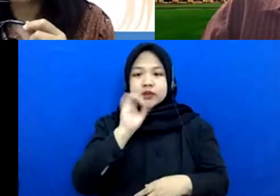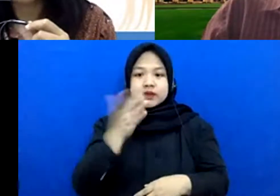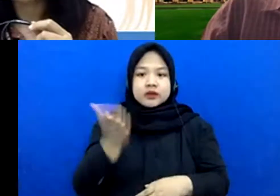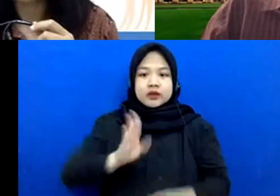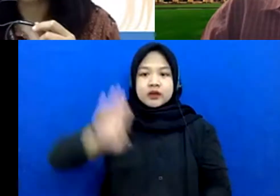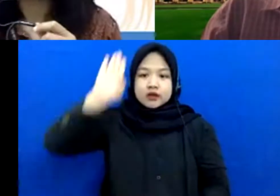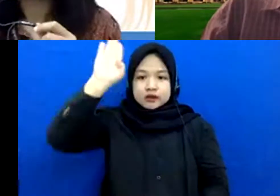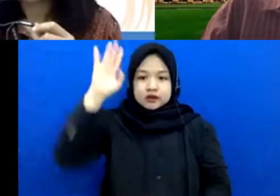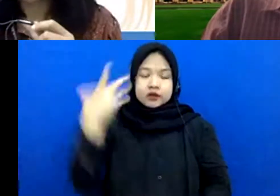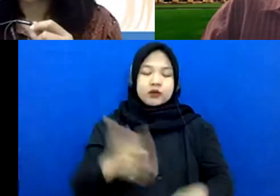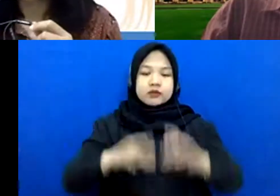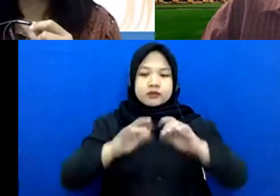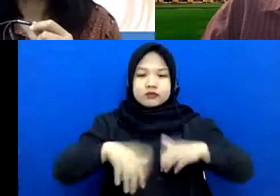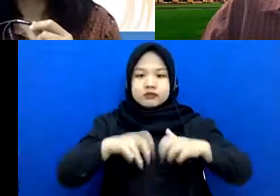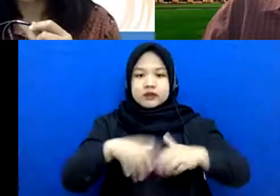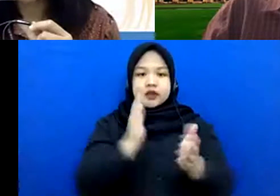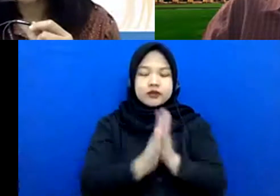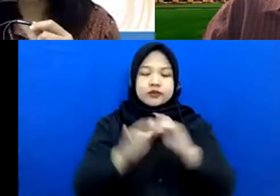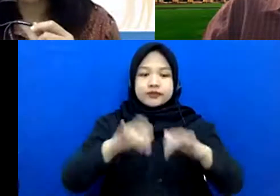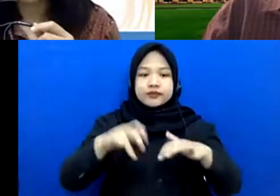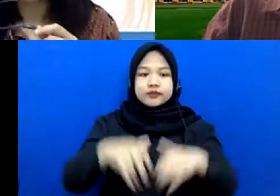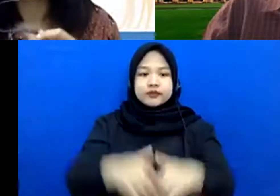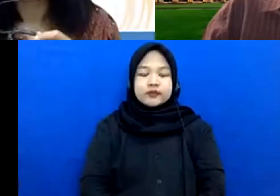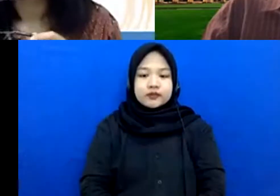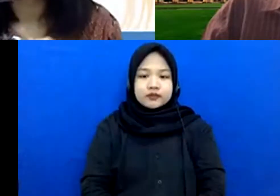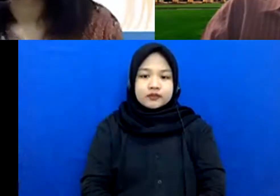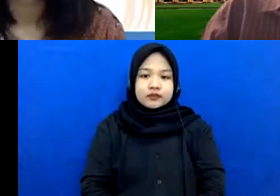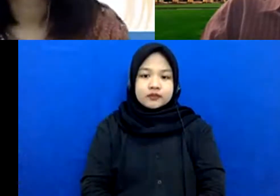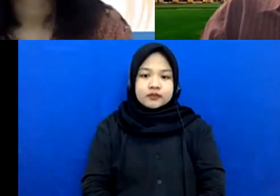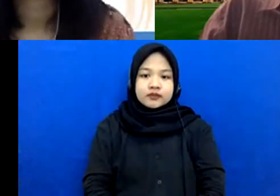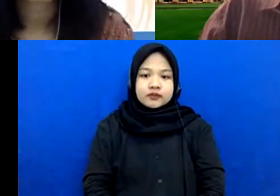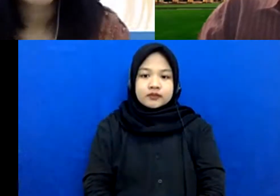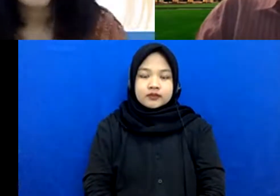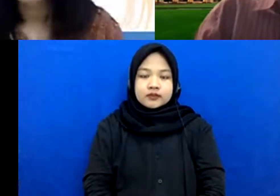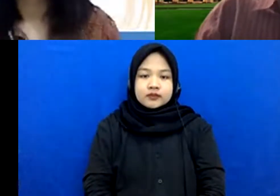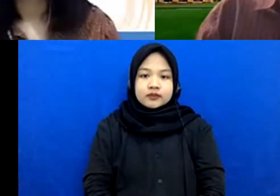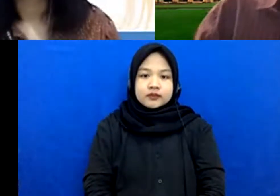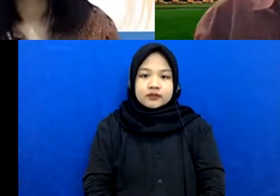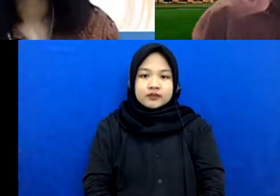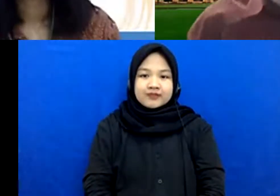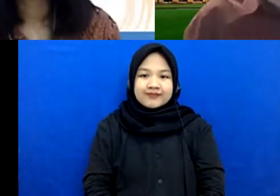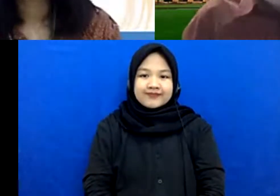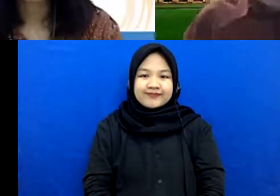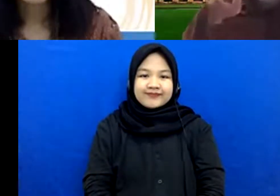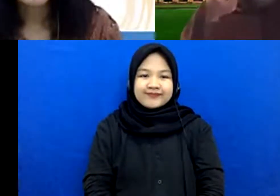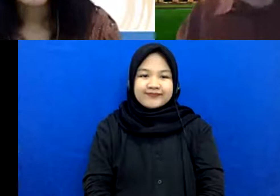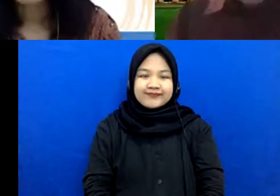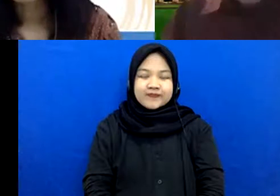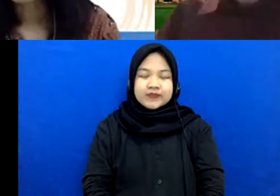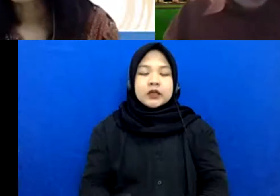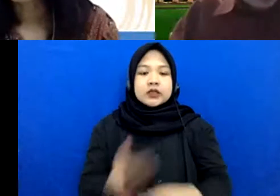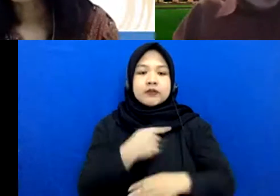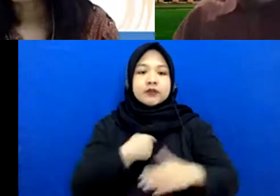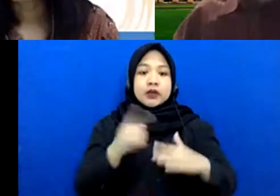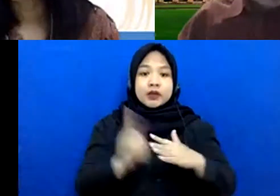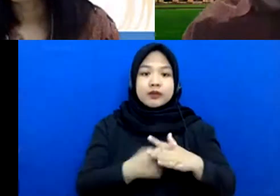hand or just type them in the chat box. So just before I start, Dr.